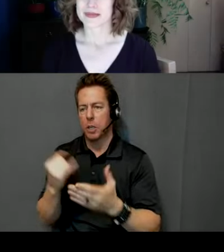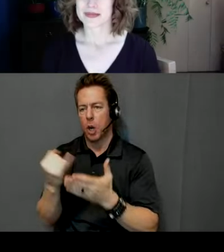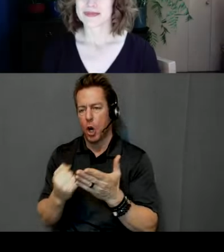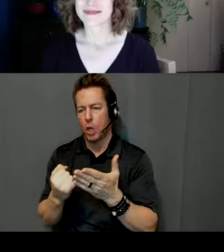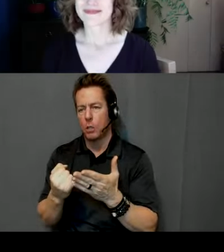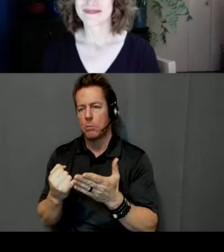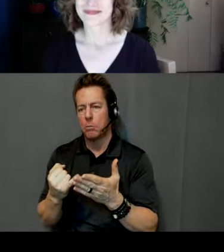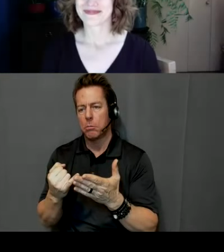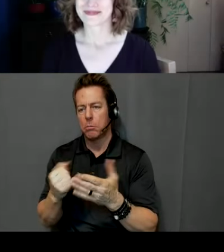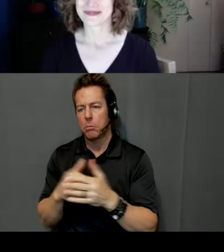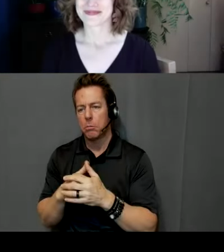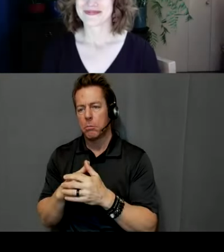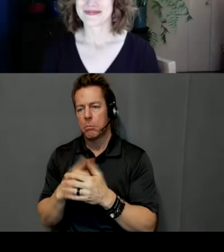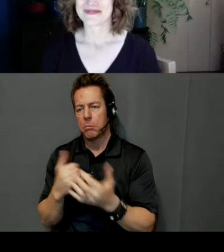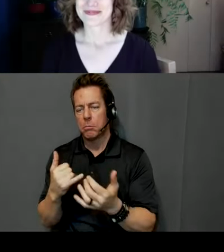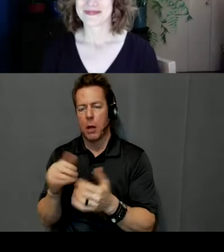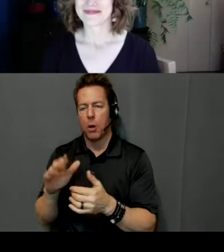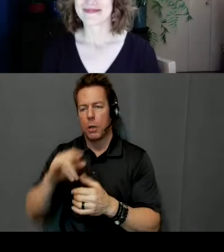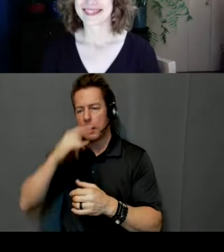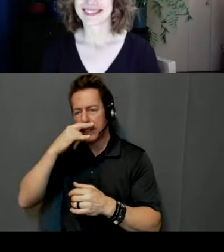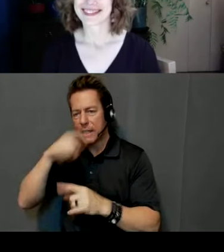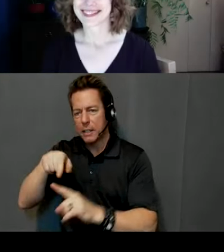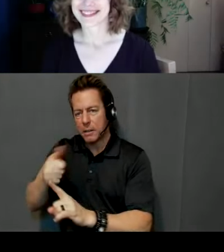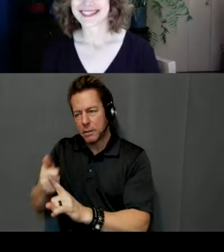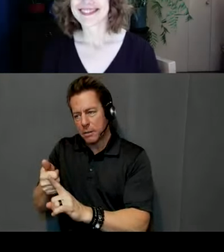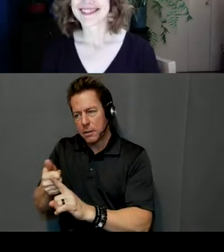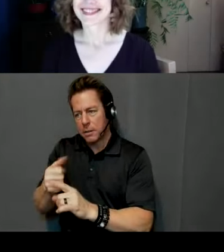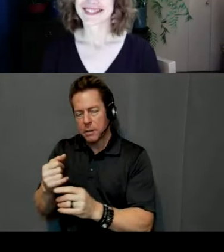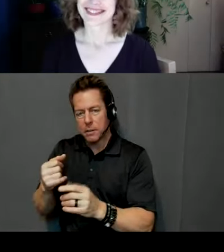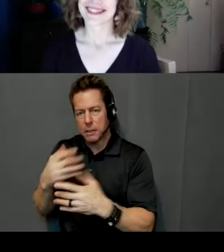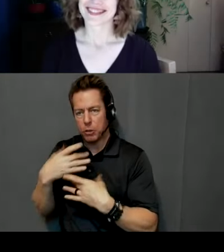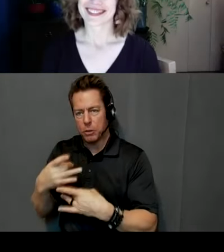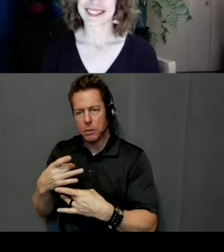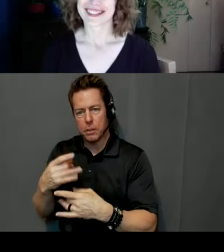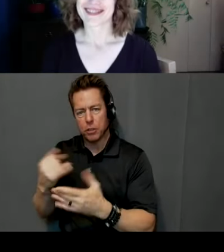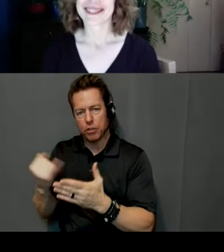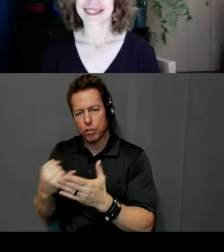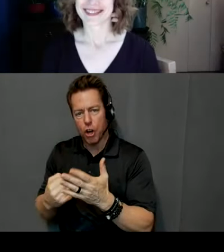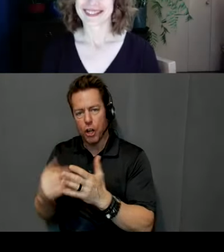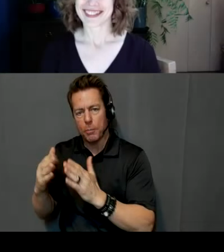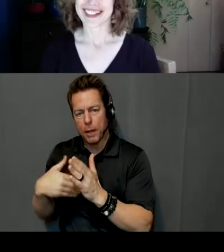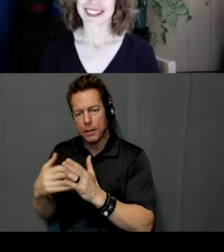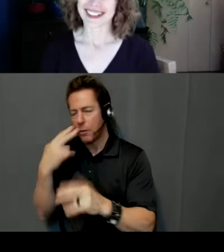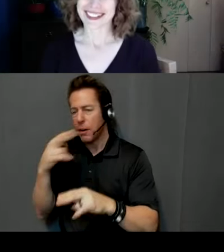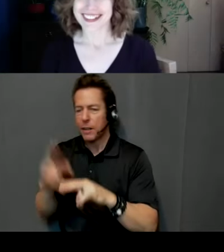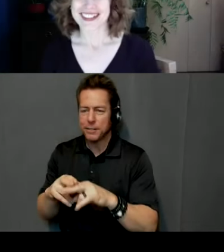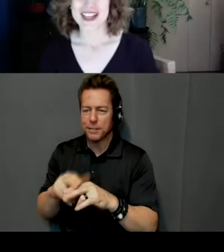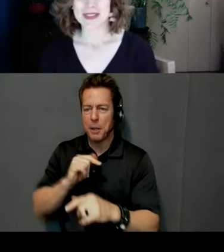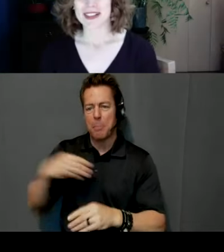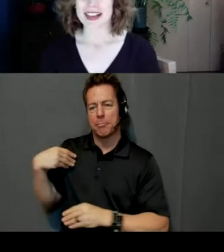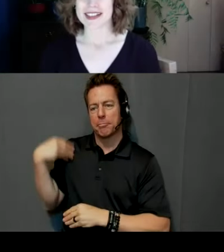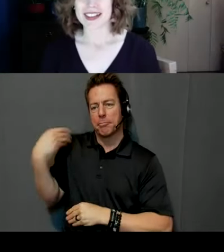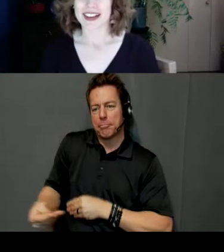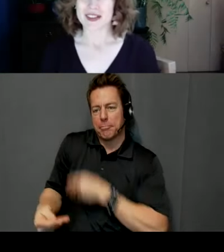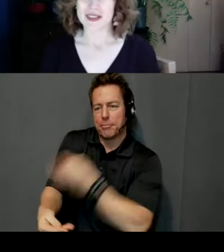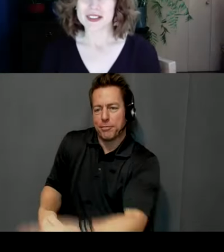as well. And now her child is really interested in drawing and painting. So it's kind of a fun full circle. That's great. Keeping